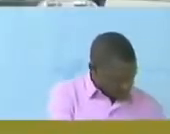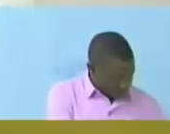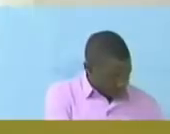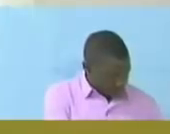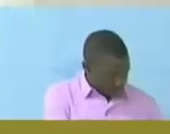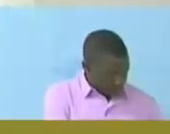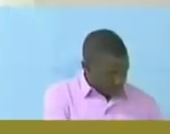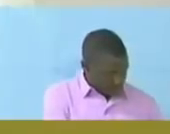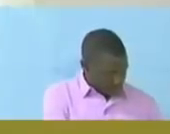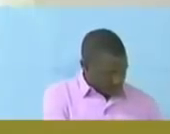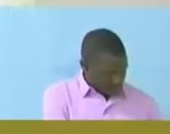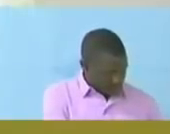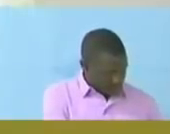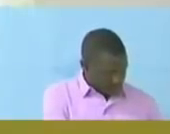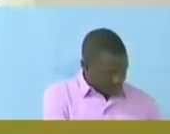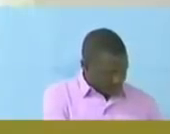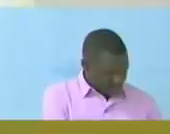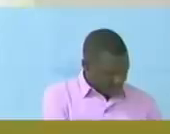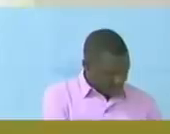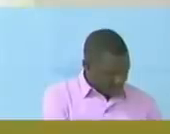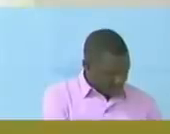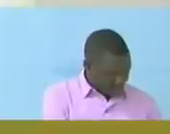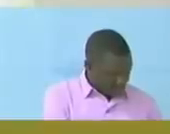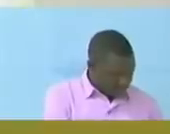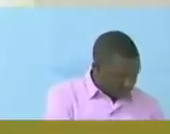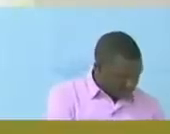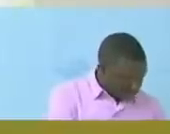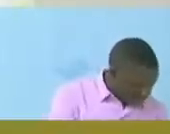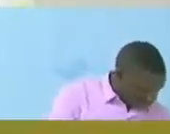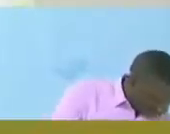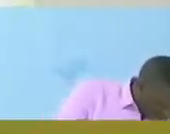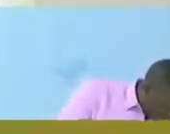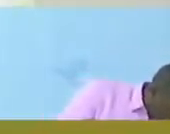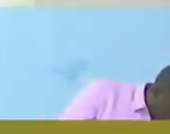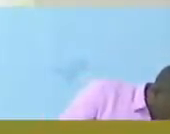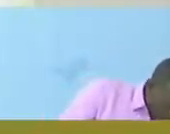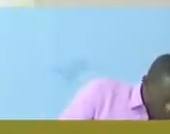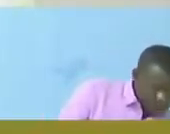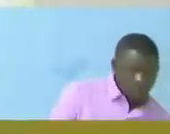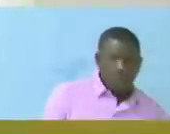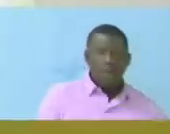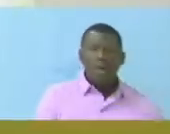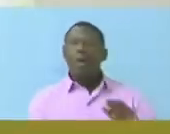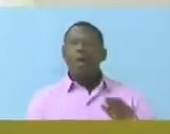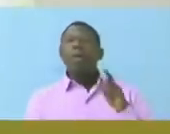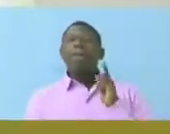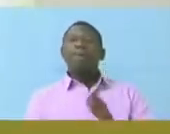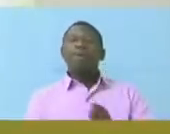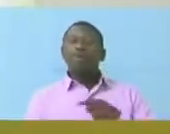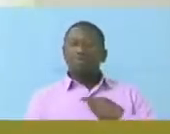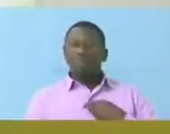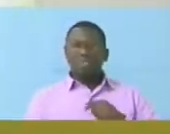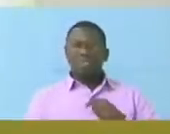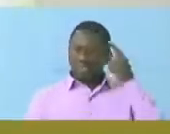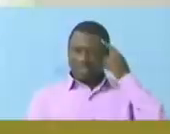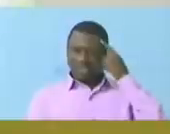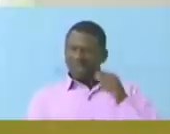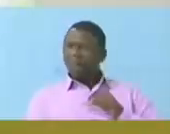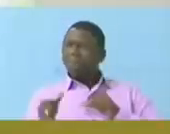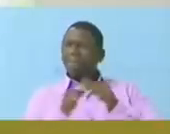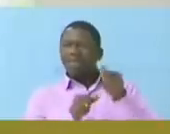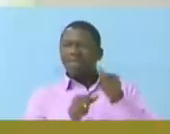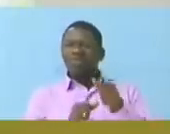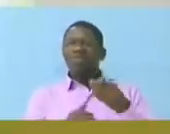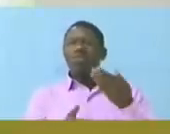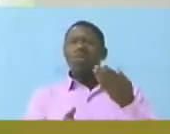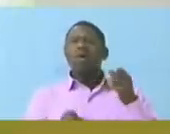But wouldn't it be more effective also to have standard operating procedures that would prevent rights violations from